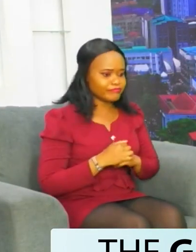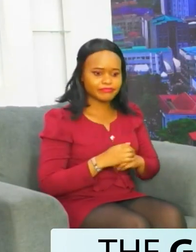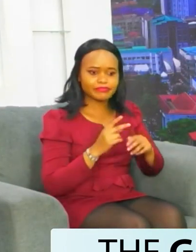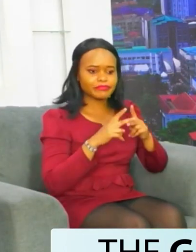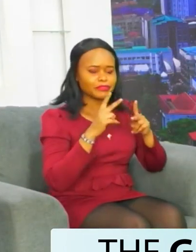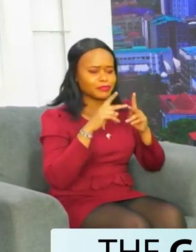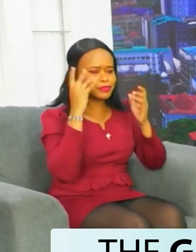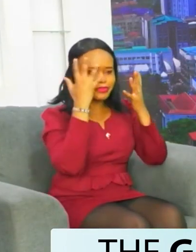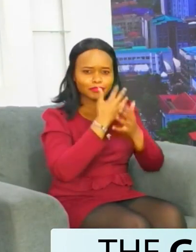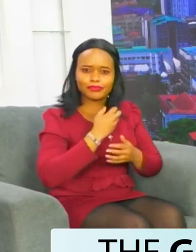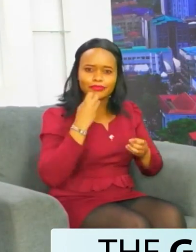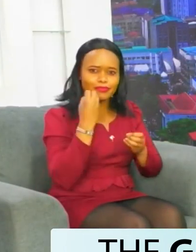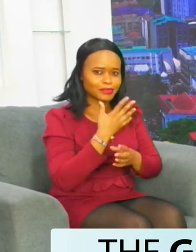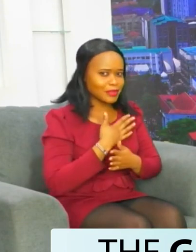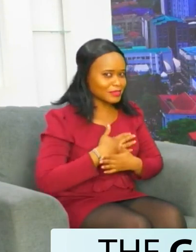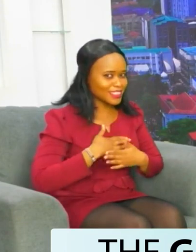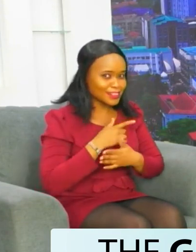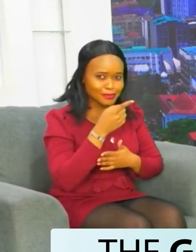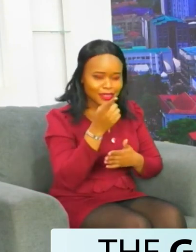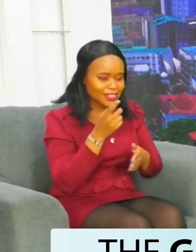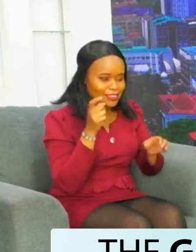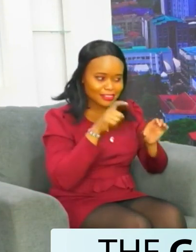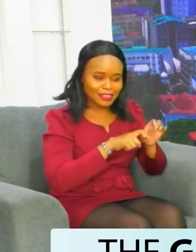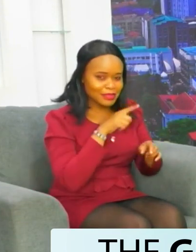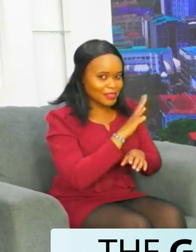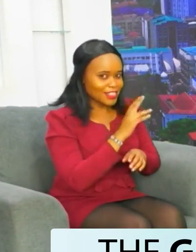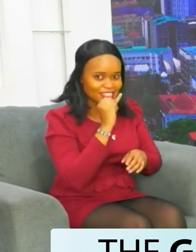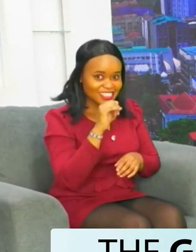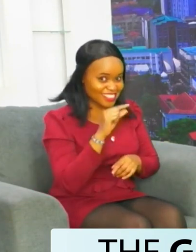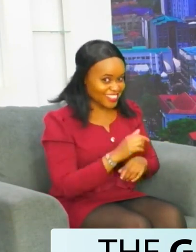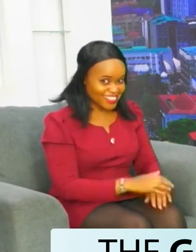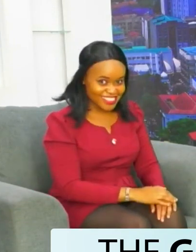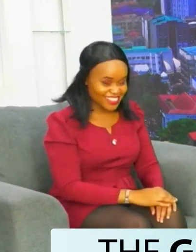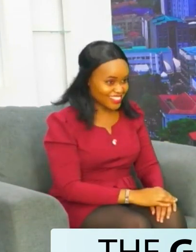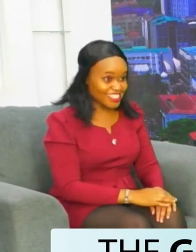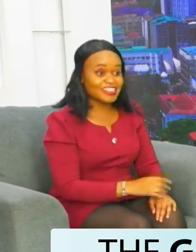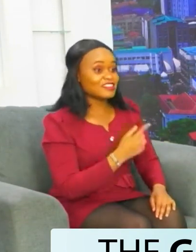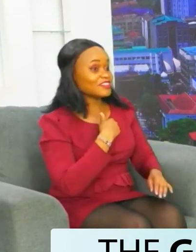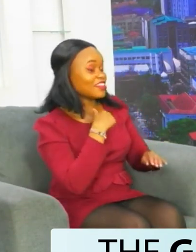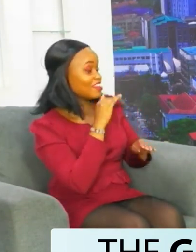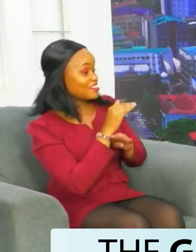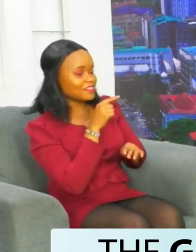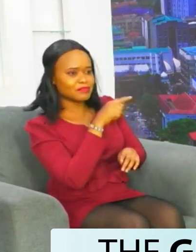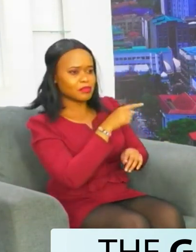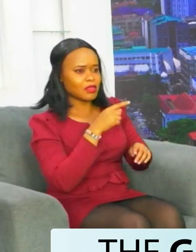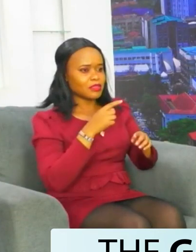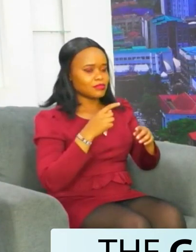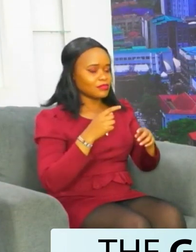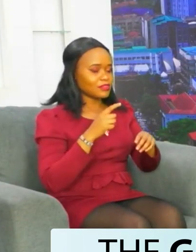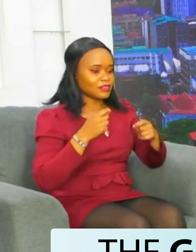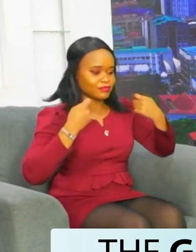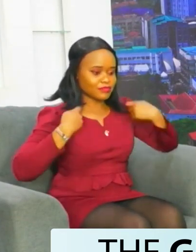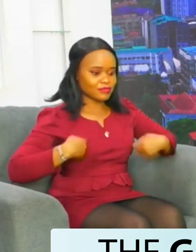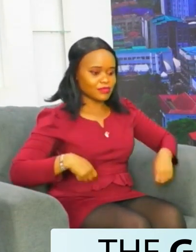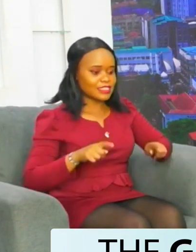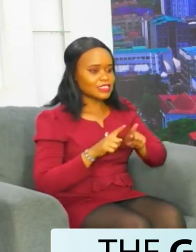I saw you on Instagram, and your Instagram page is very beautiful. Please, viewers, join and follow her on